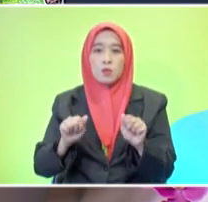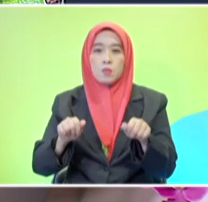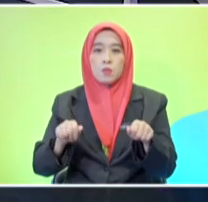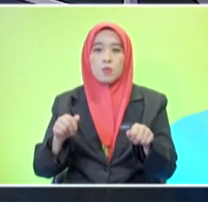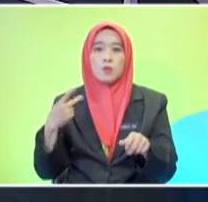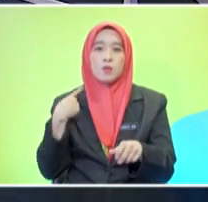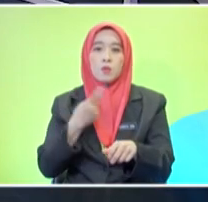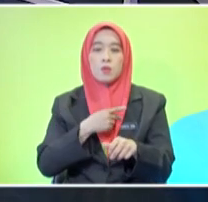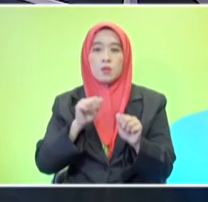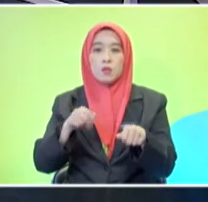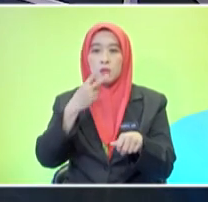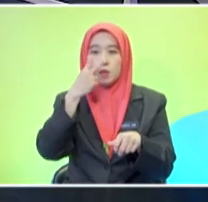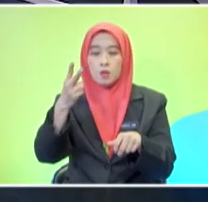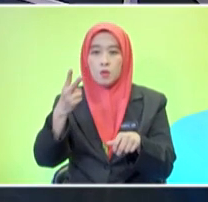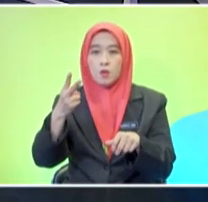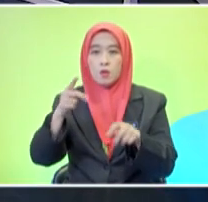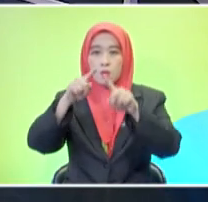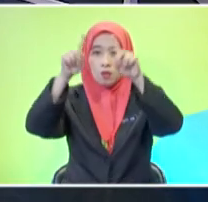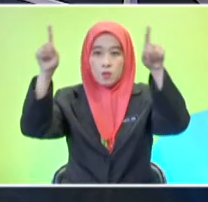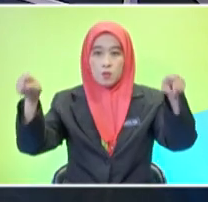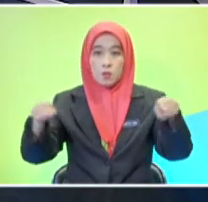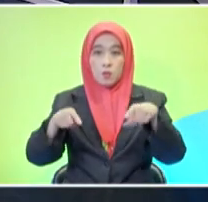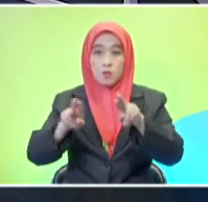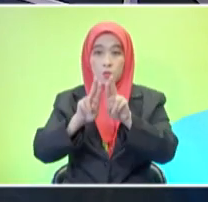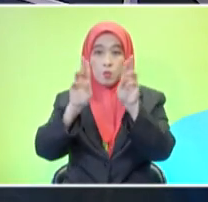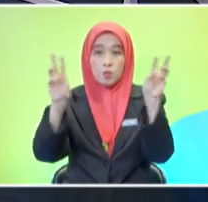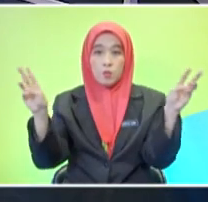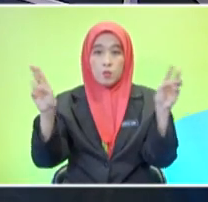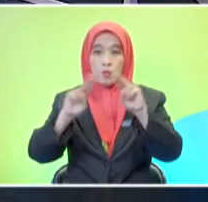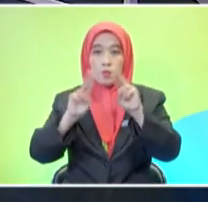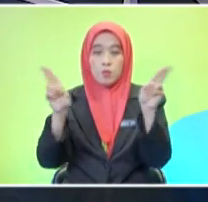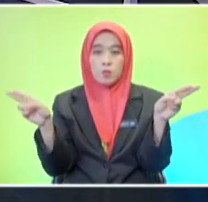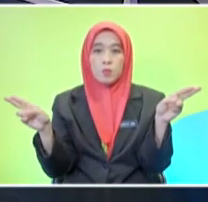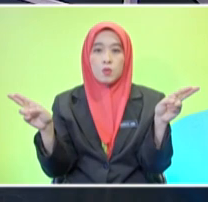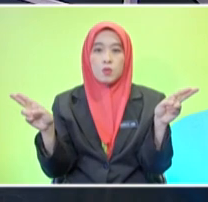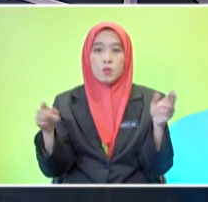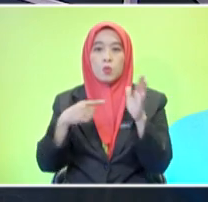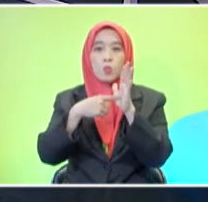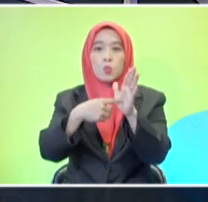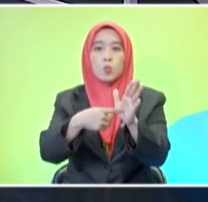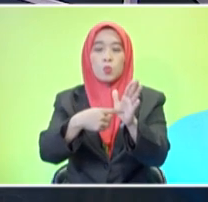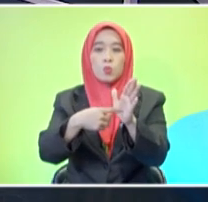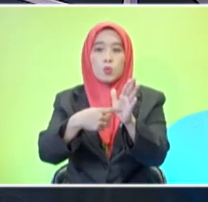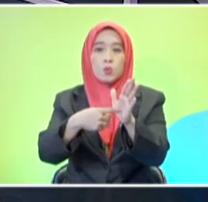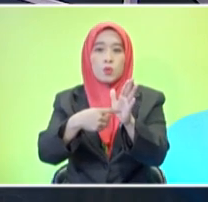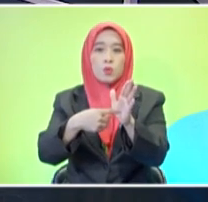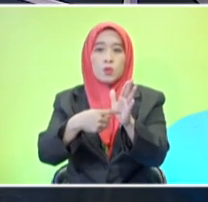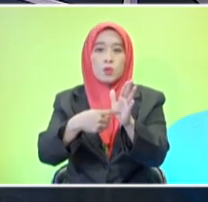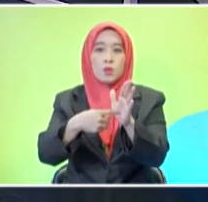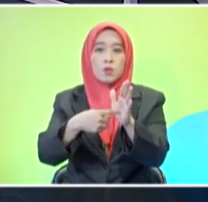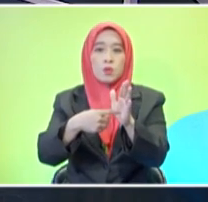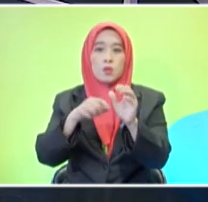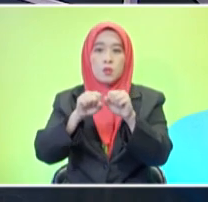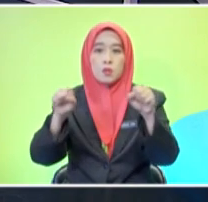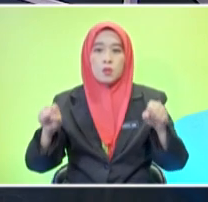from this whiteboard here, okay, so this whiteboard is shown, you have the space